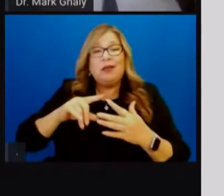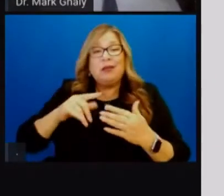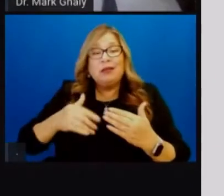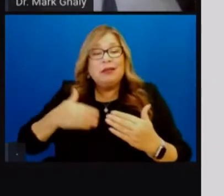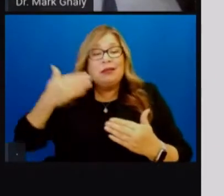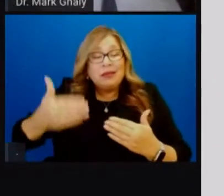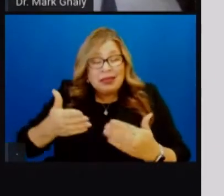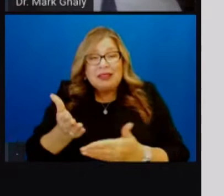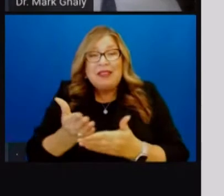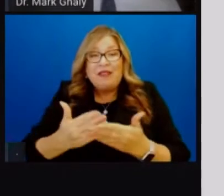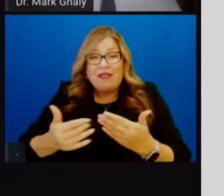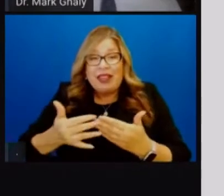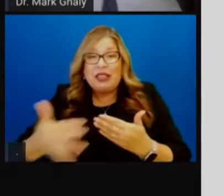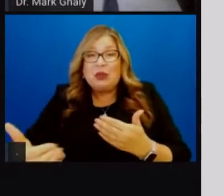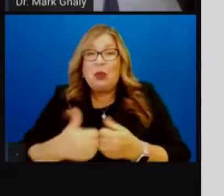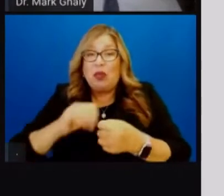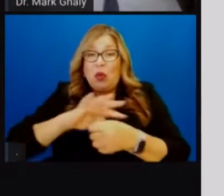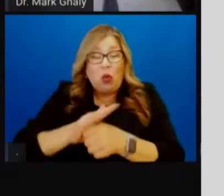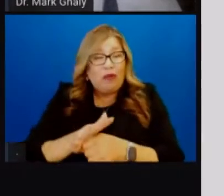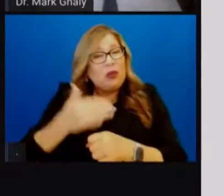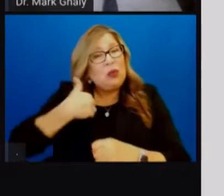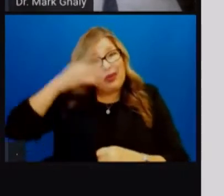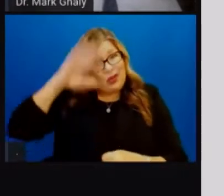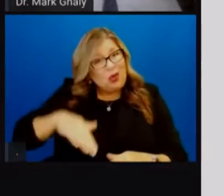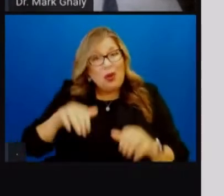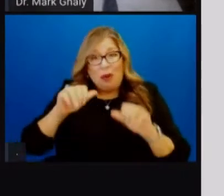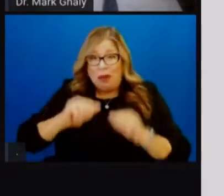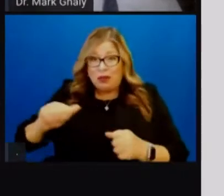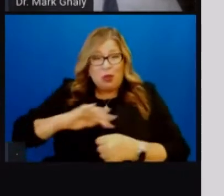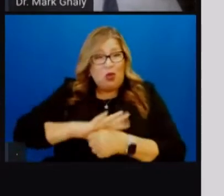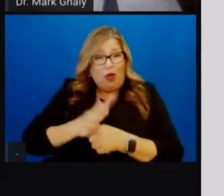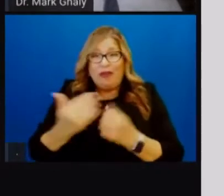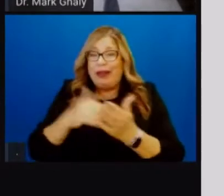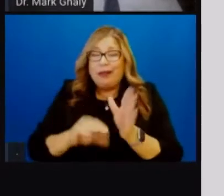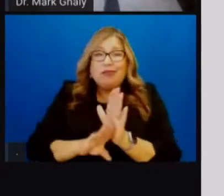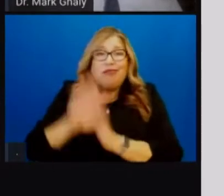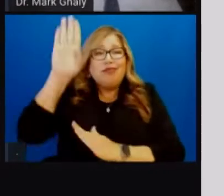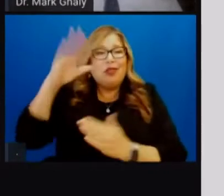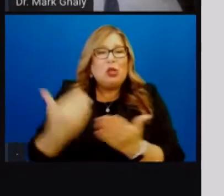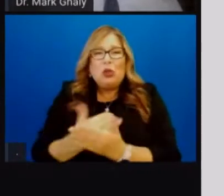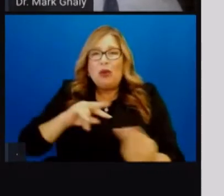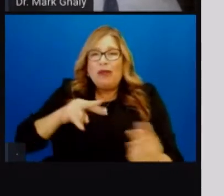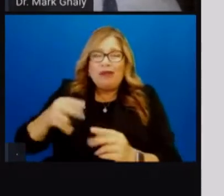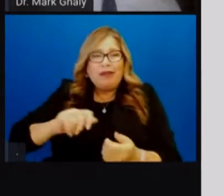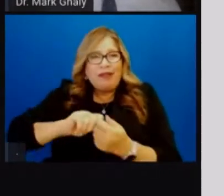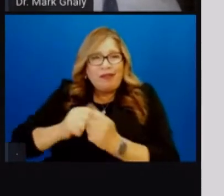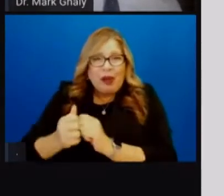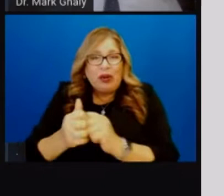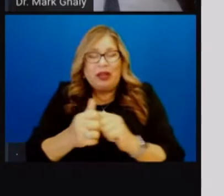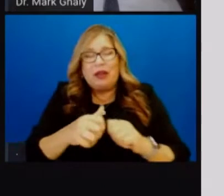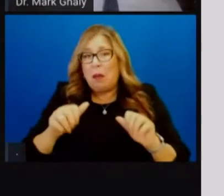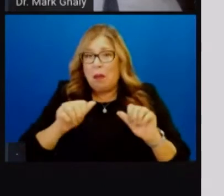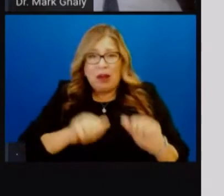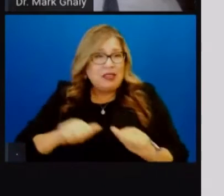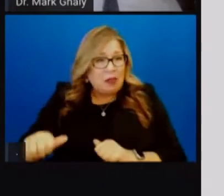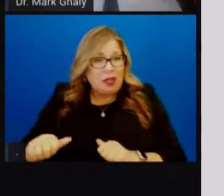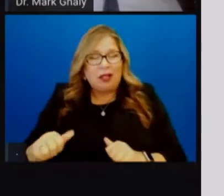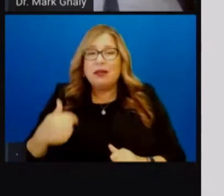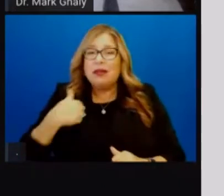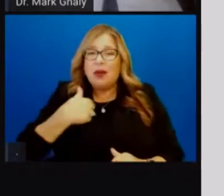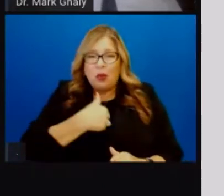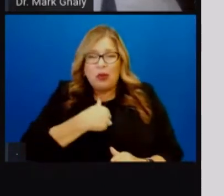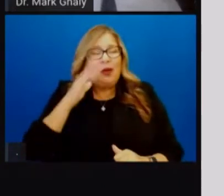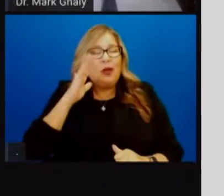may bring future surges, new variants, and California will continue to be ready and build on what we've